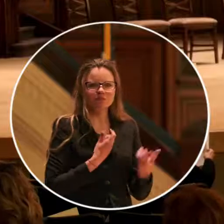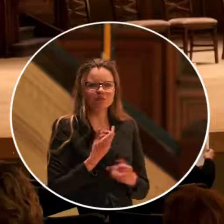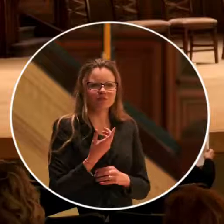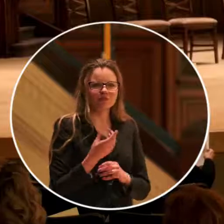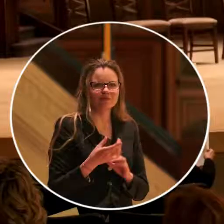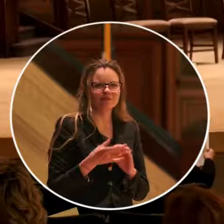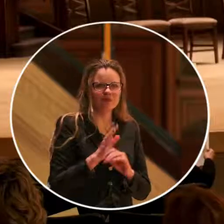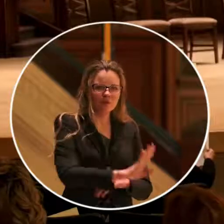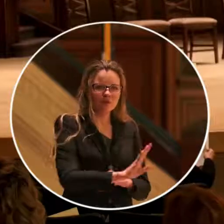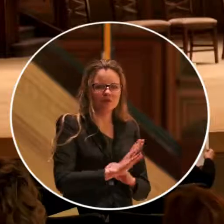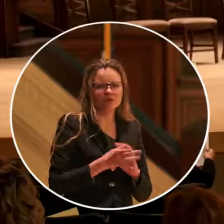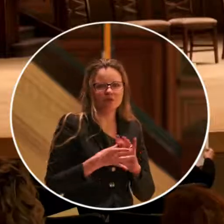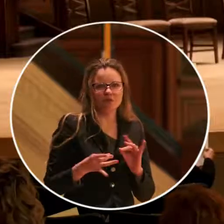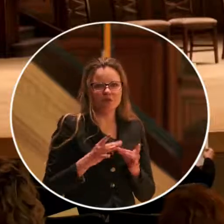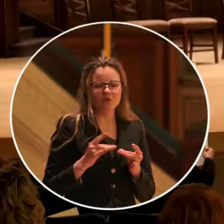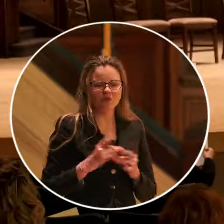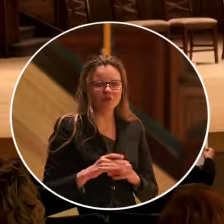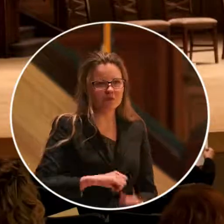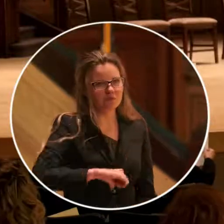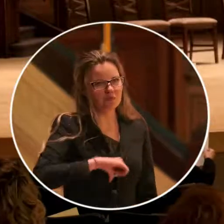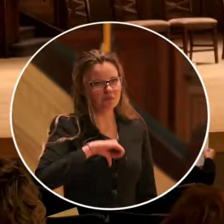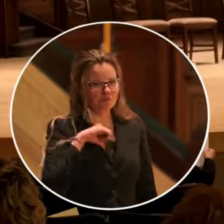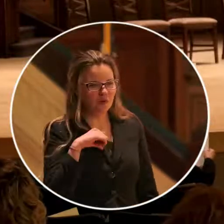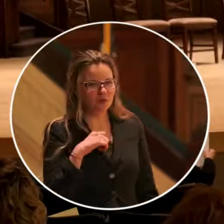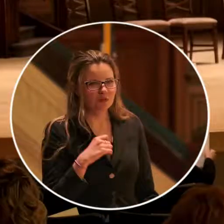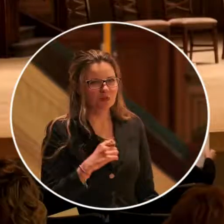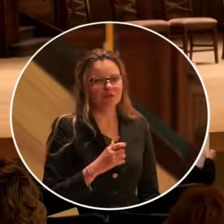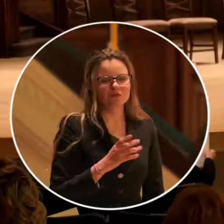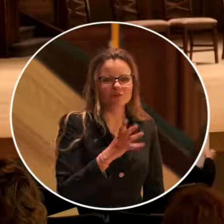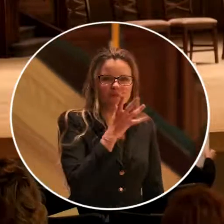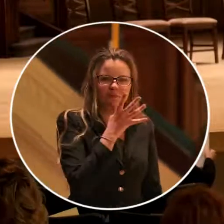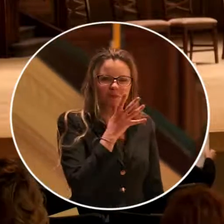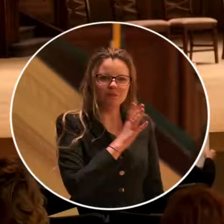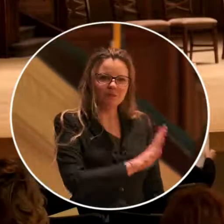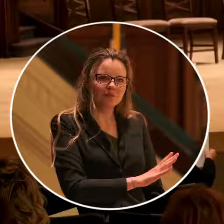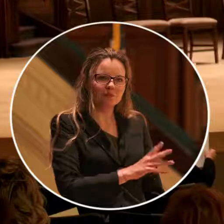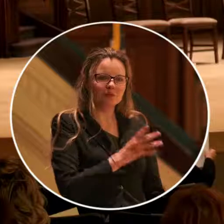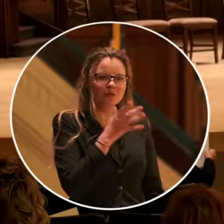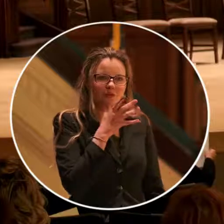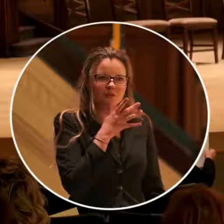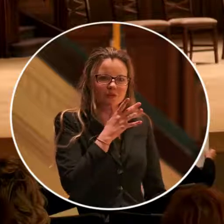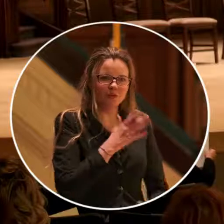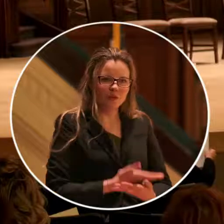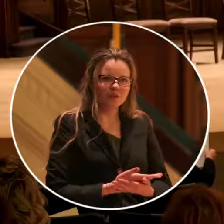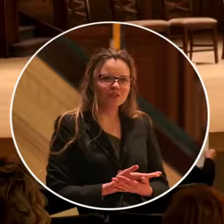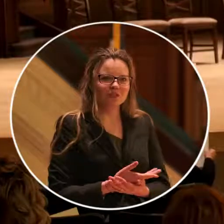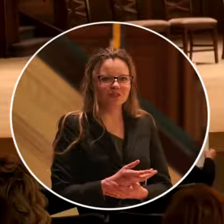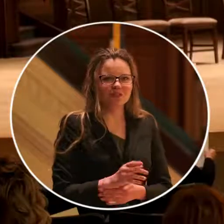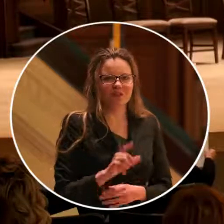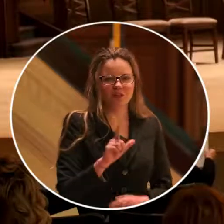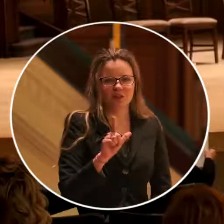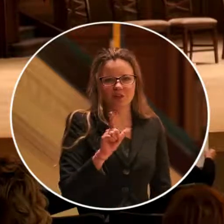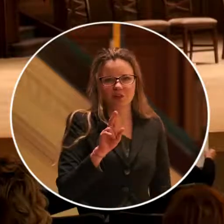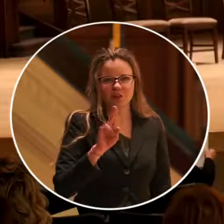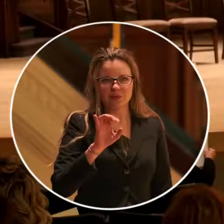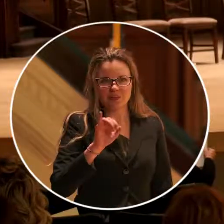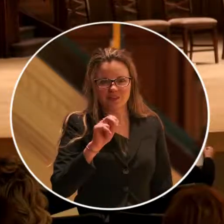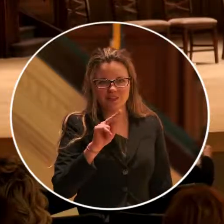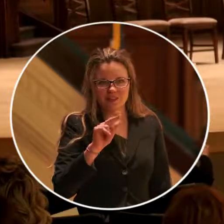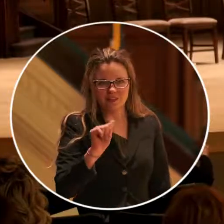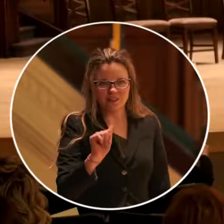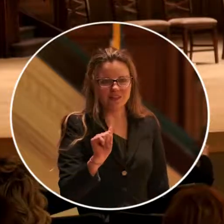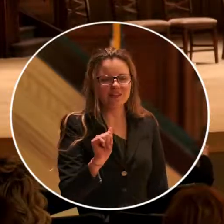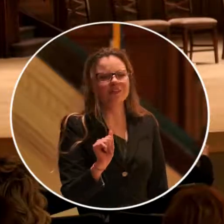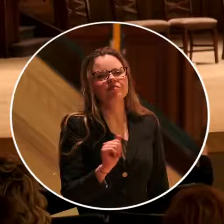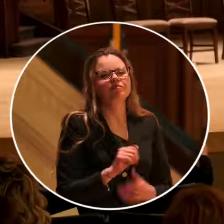almost 3-year-old daughter, Luciana, and regularly finds half-eaten kid snacks all over her house. Follow Andrea on